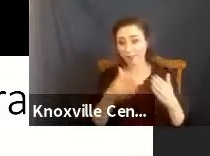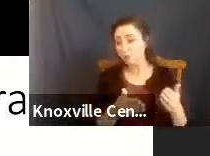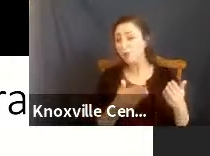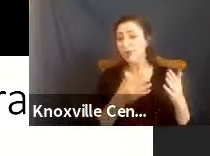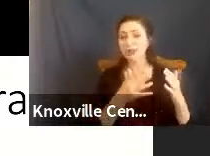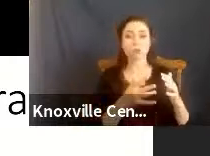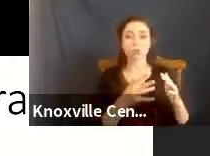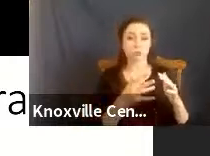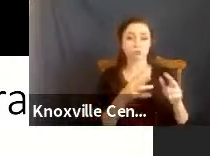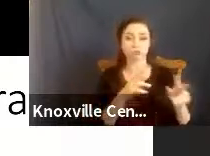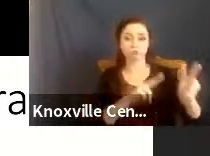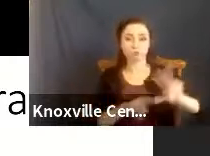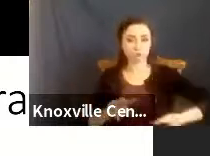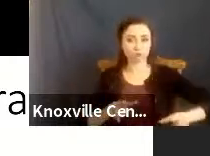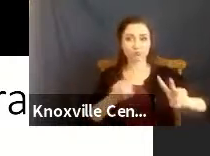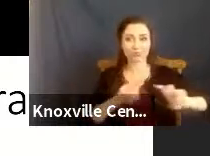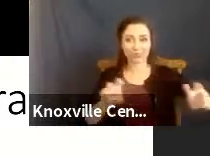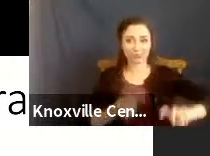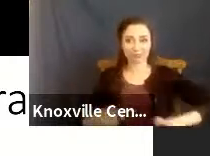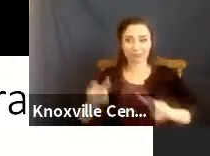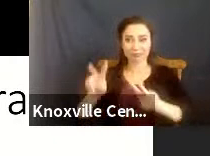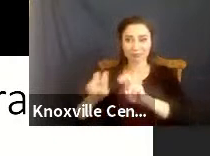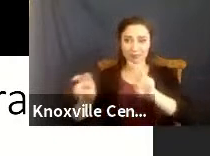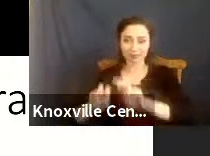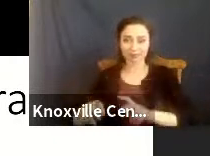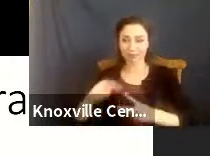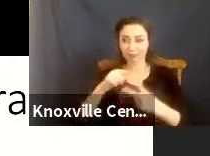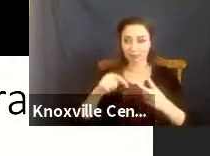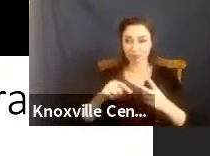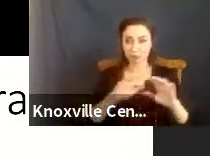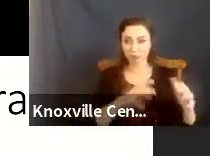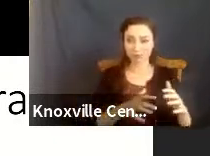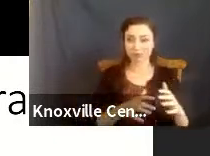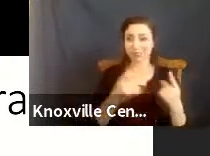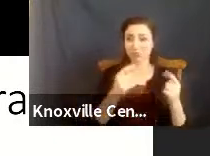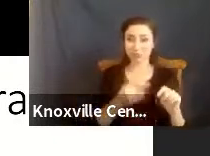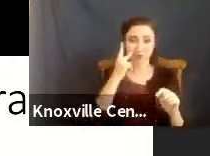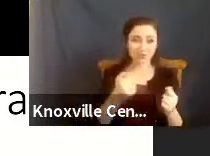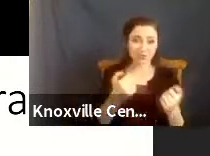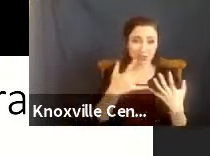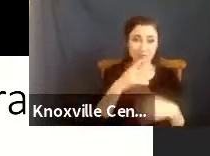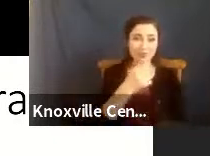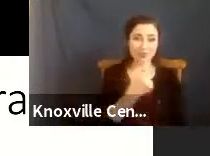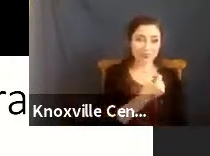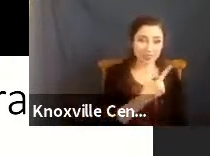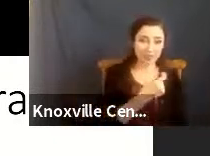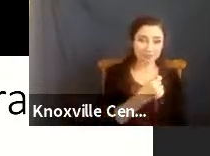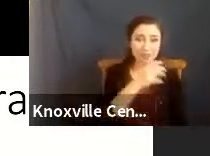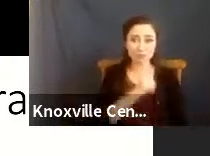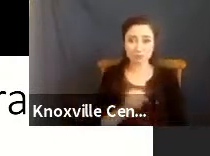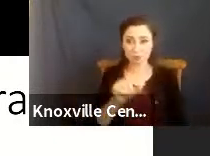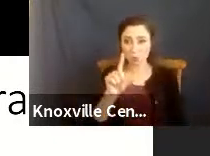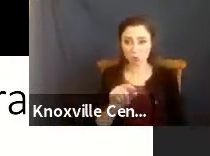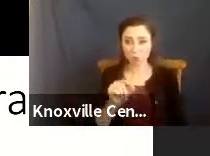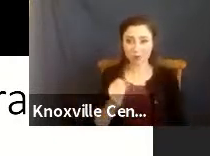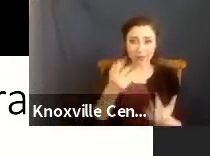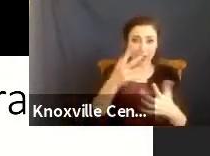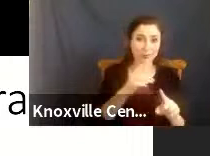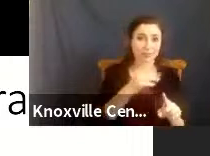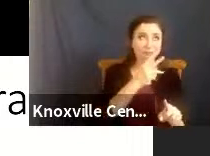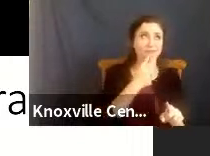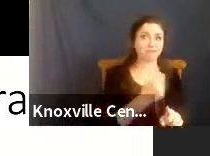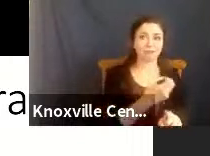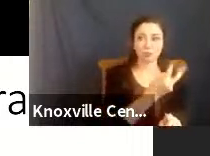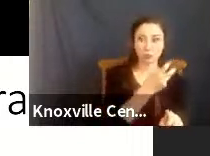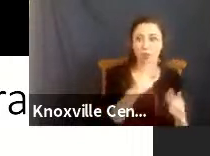trying to parse that out between how much of the 11 to 20 is actually people who are 12 years old versus